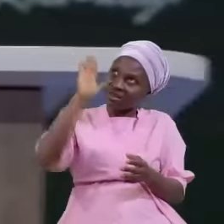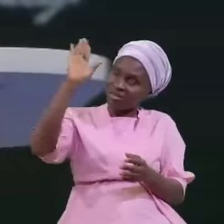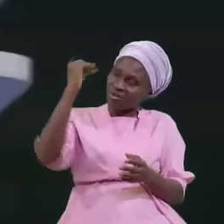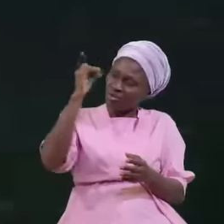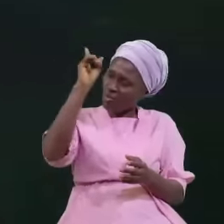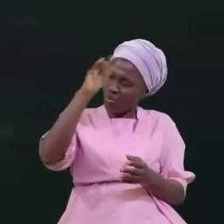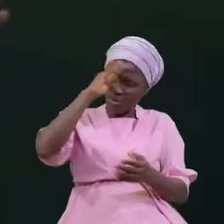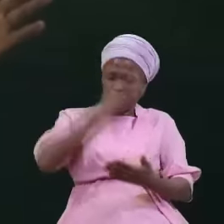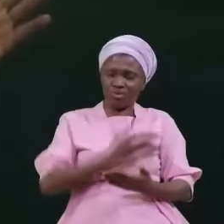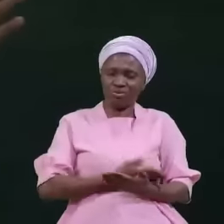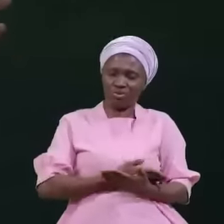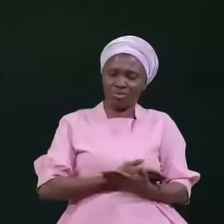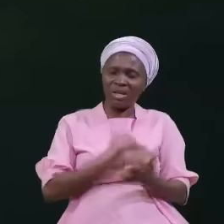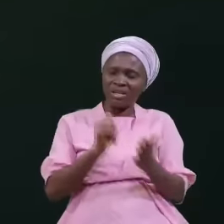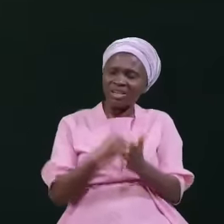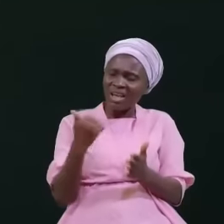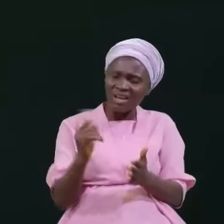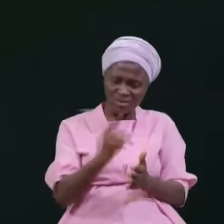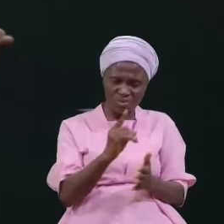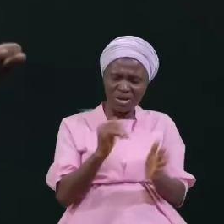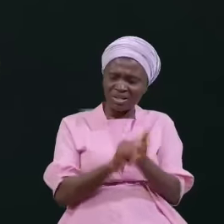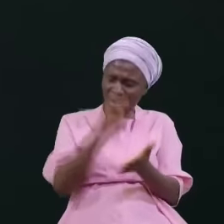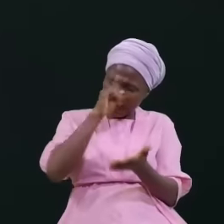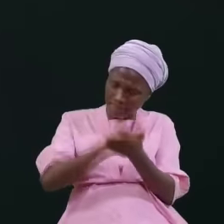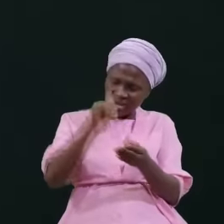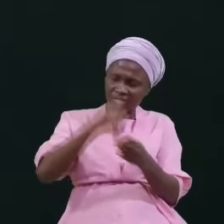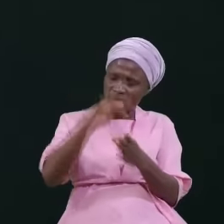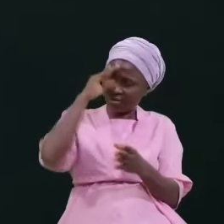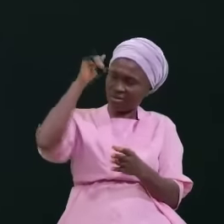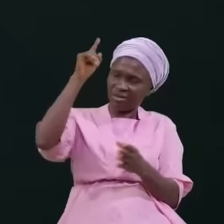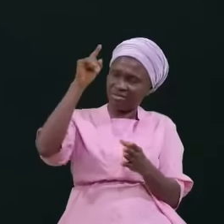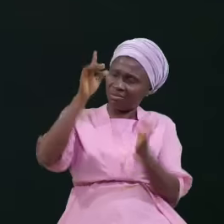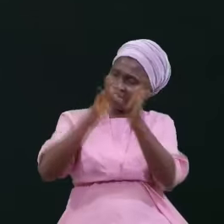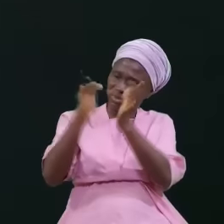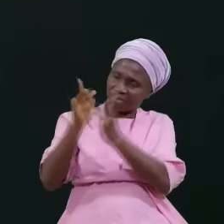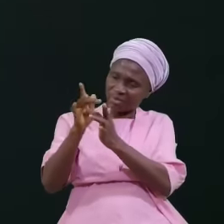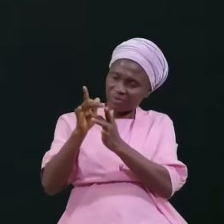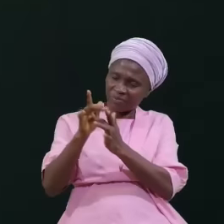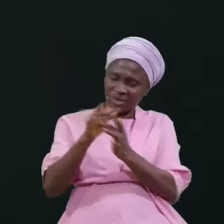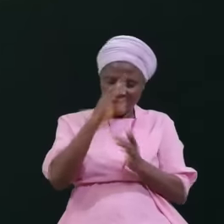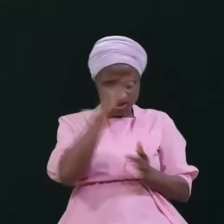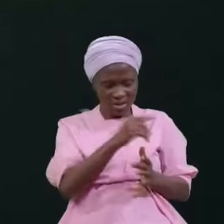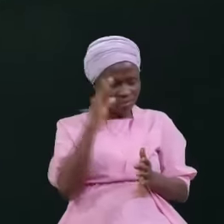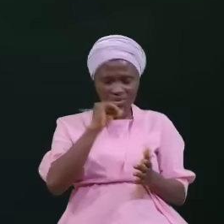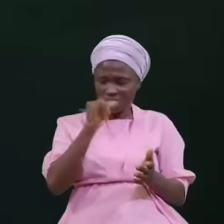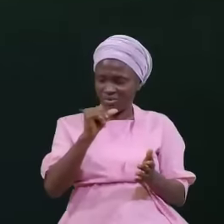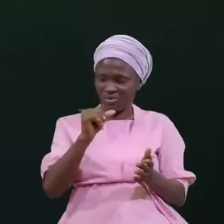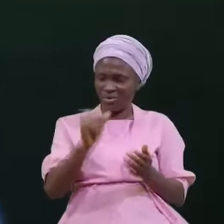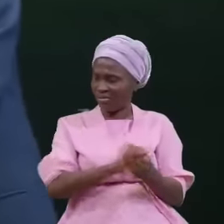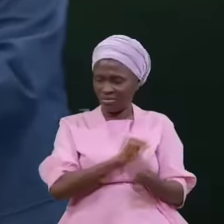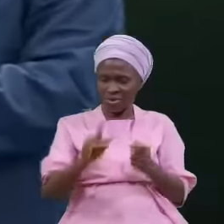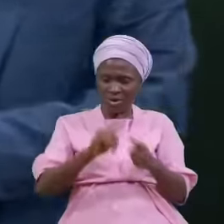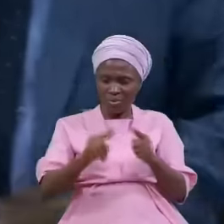whosoever believeth in him will not perish but have everlasting life. The faith